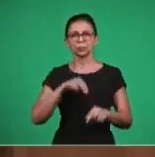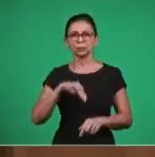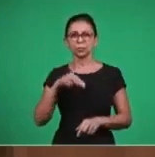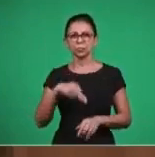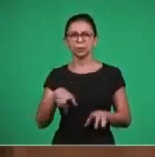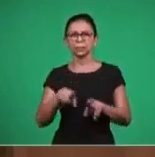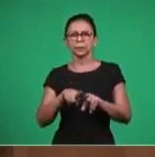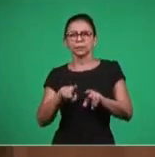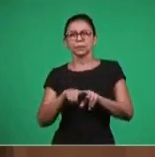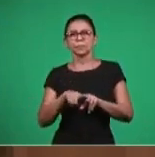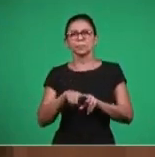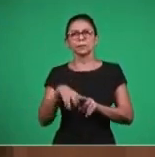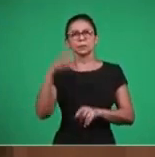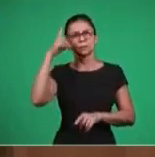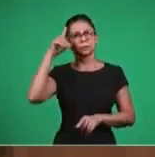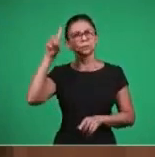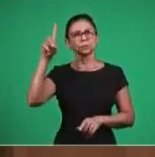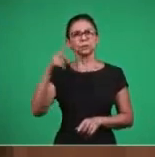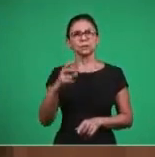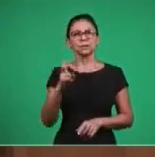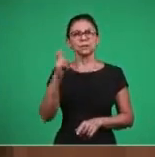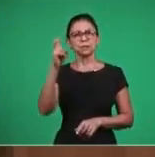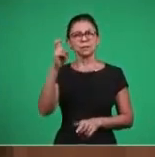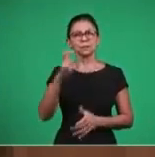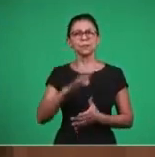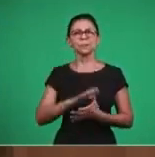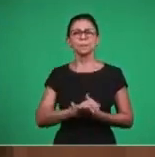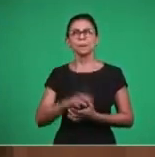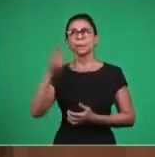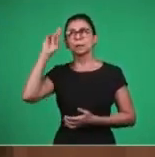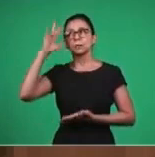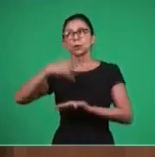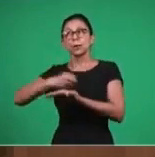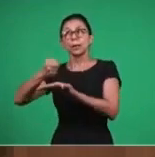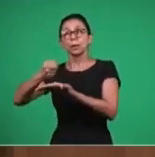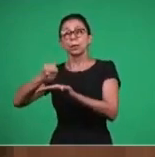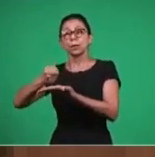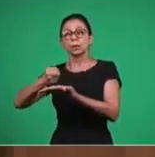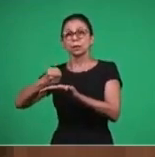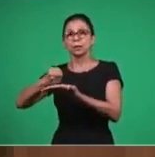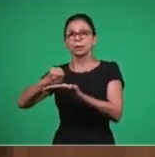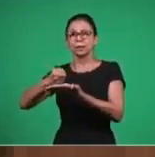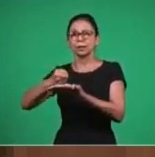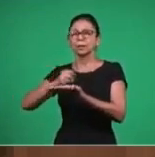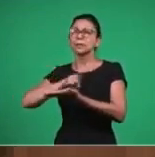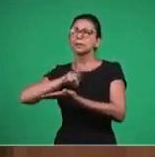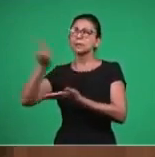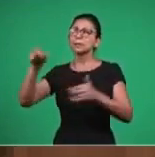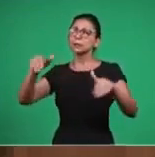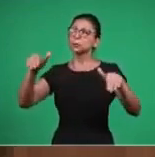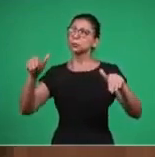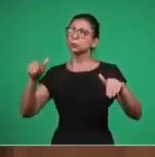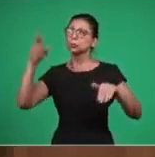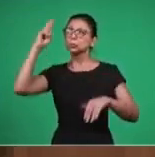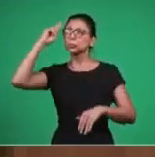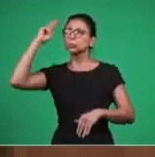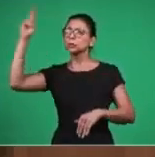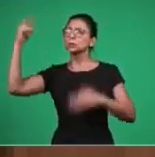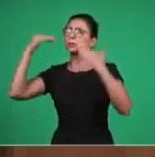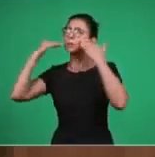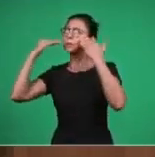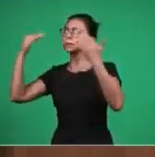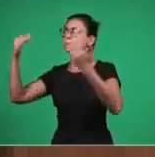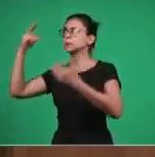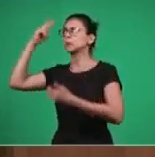Lord. Lord, I glorify you for this life that has been taken away and is now before the throne. And he